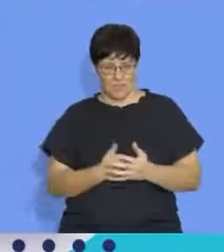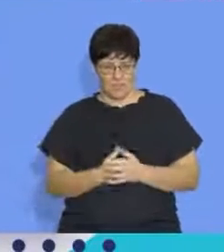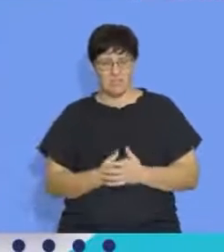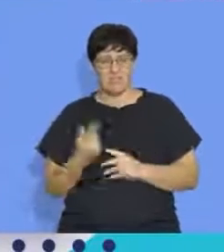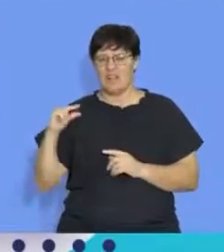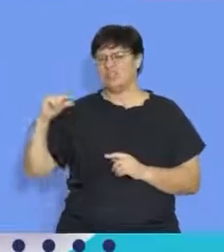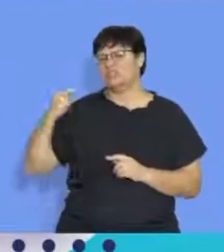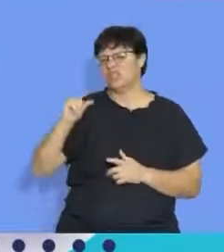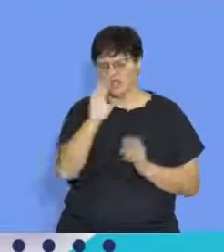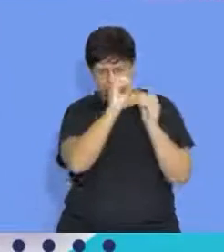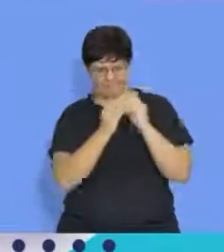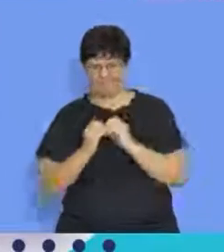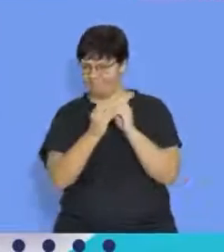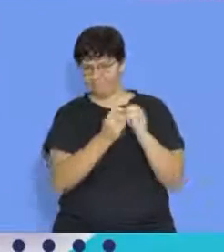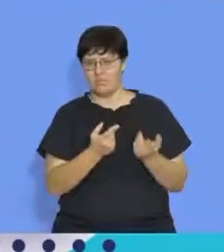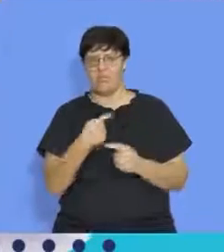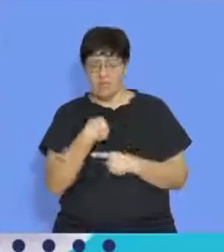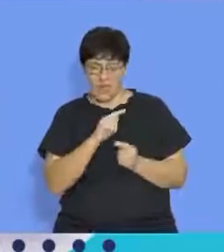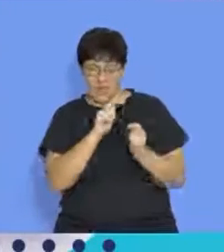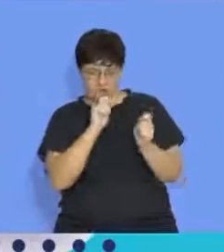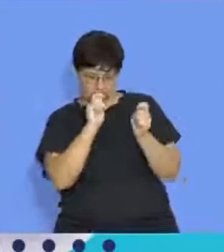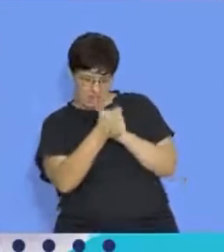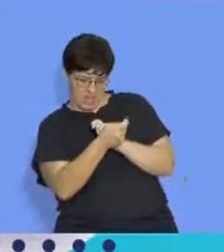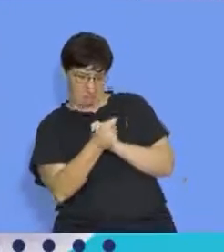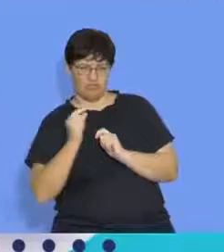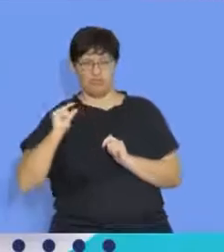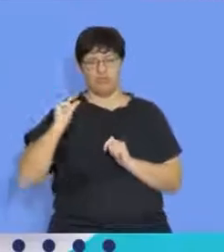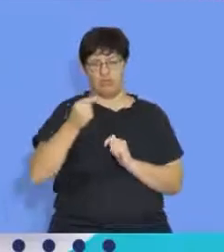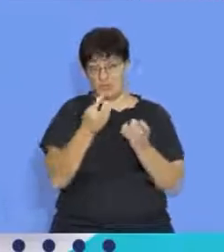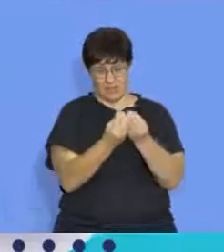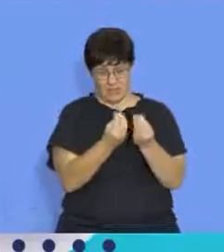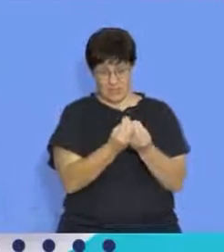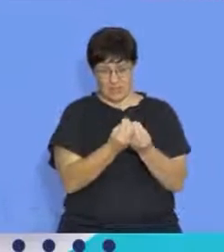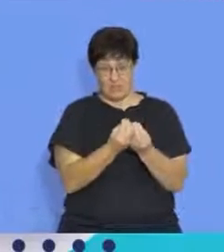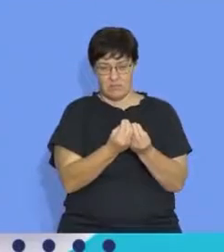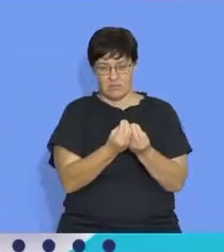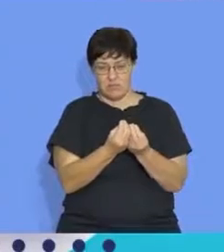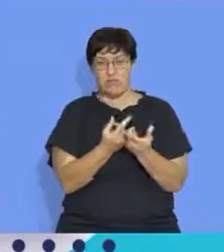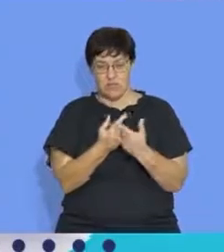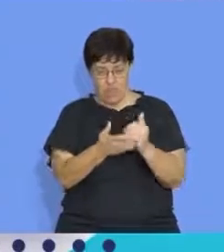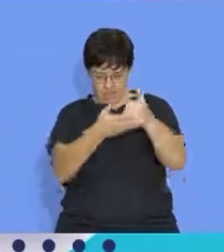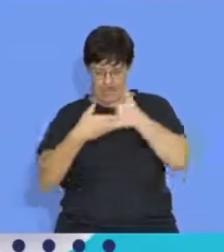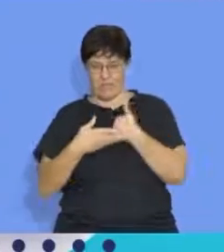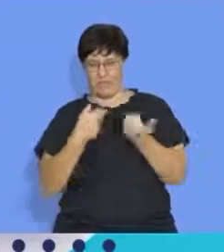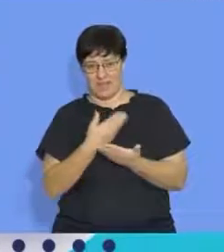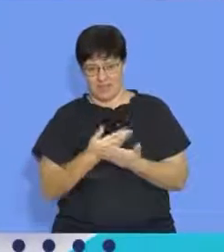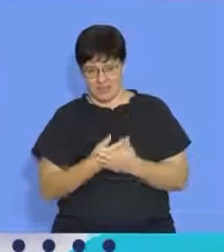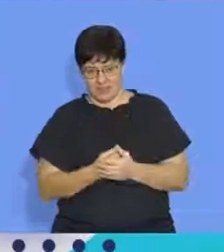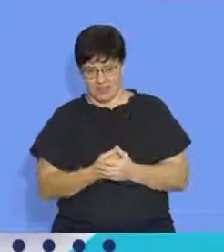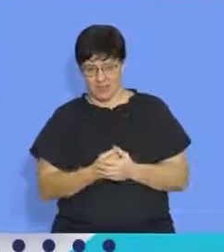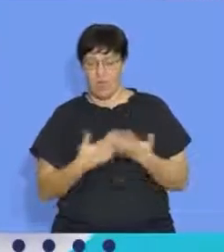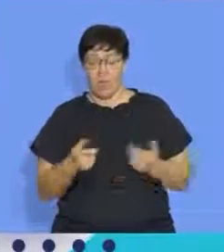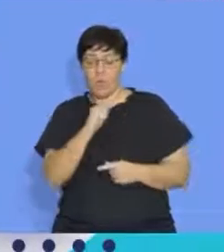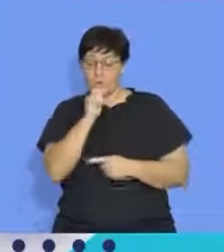genetic modification, where we change the genes of certain things to be able to help us, or